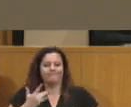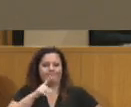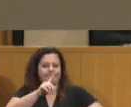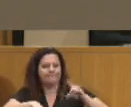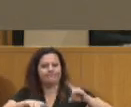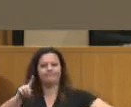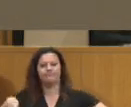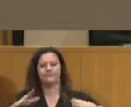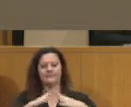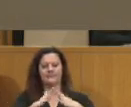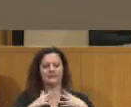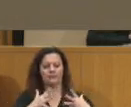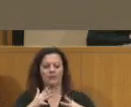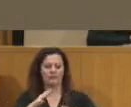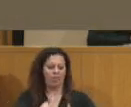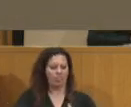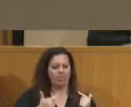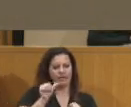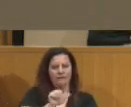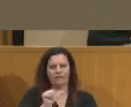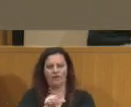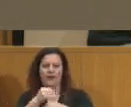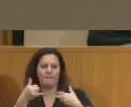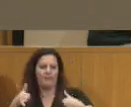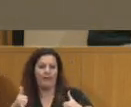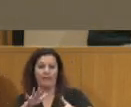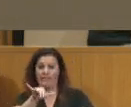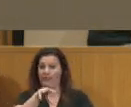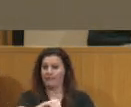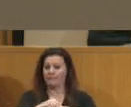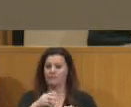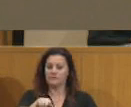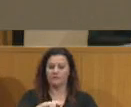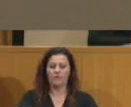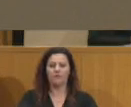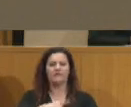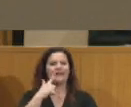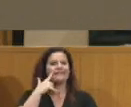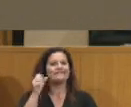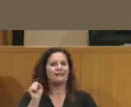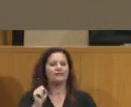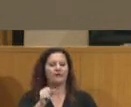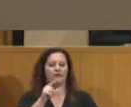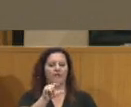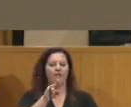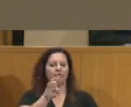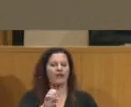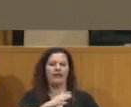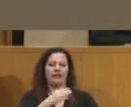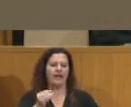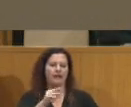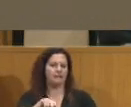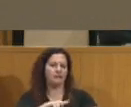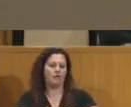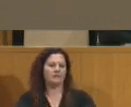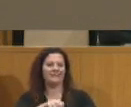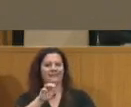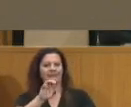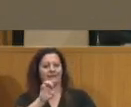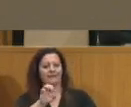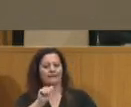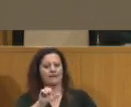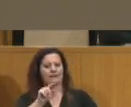So babe, I love you so much. Thank you for allowing me to do what I do and to provide service to the